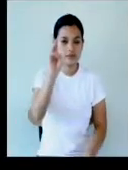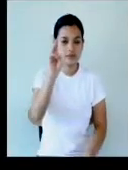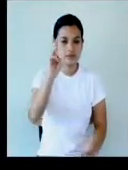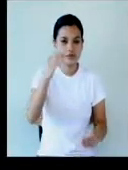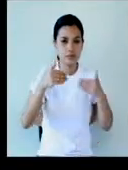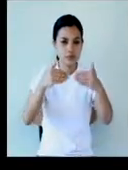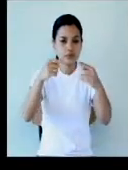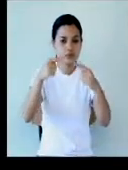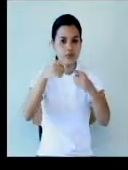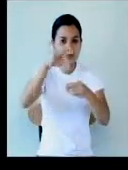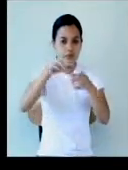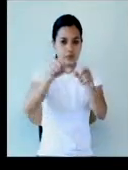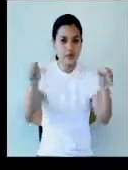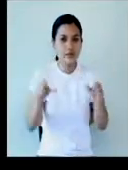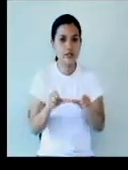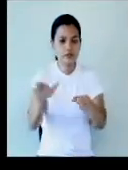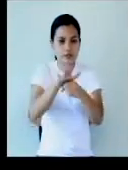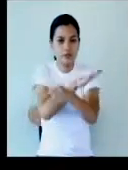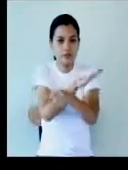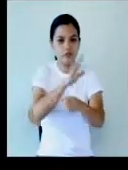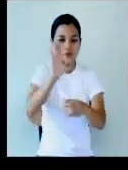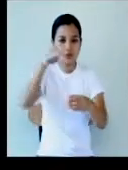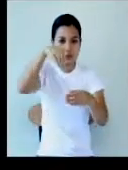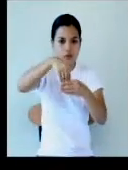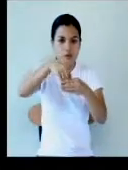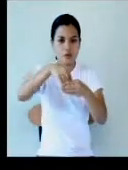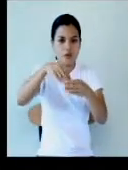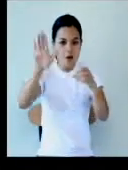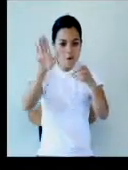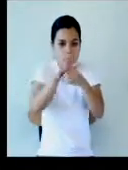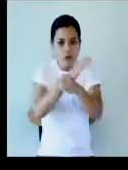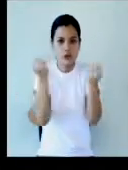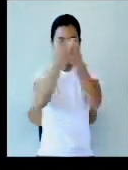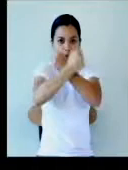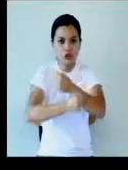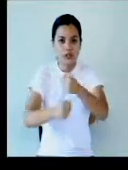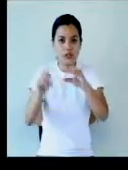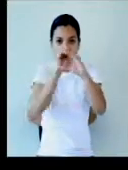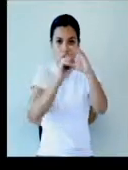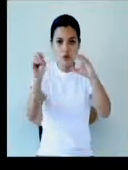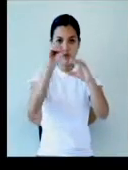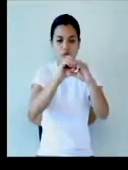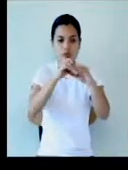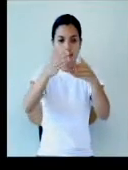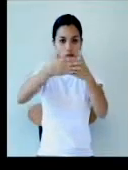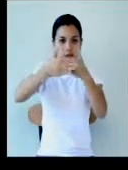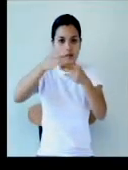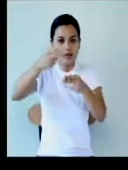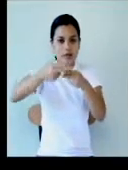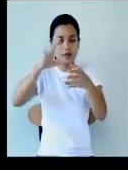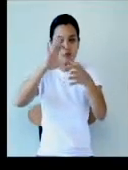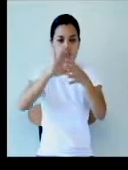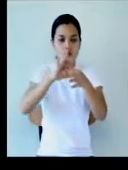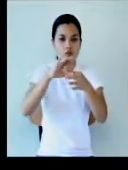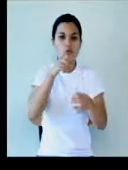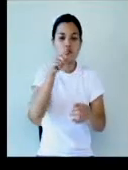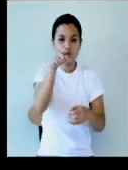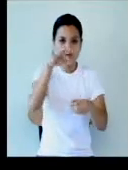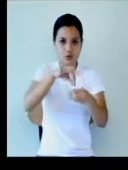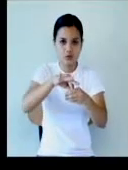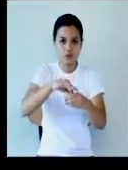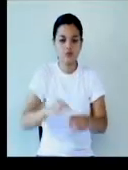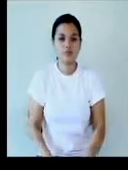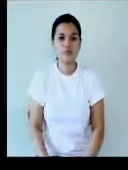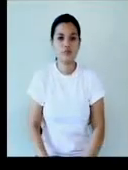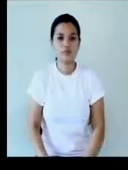Step 6. Proceed to the voting area to fill up your ballot. Fully shade the inside of the ovals beside the names of the candidates and party list